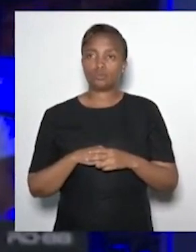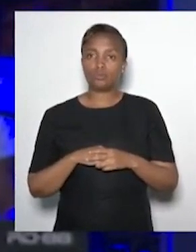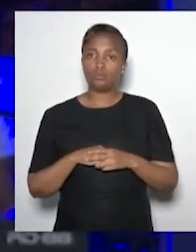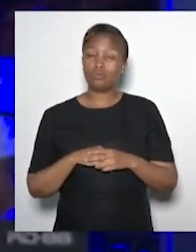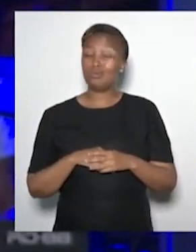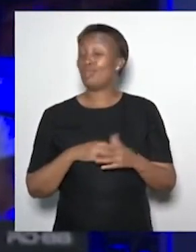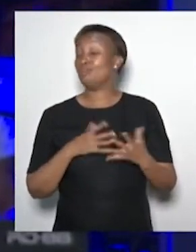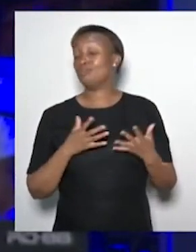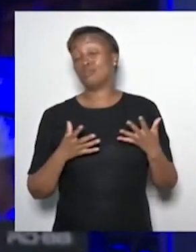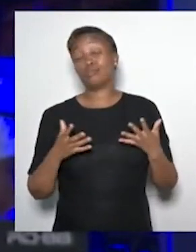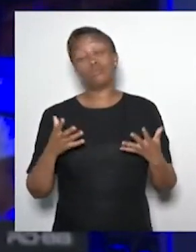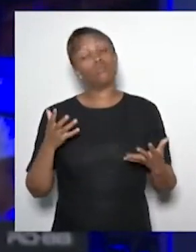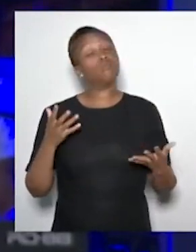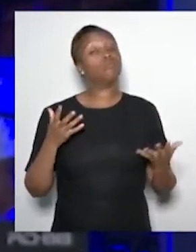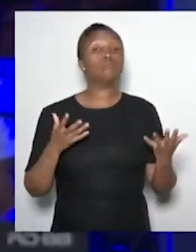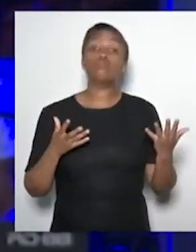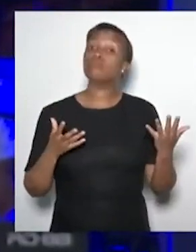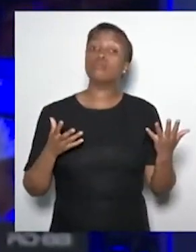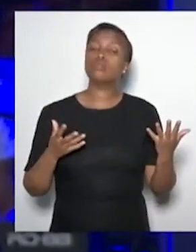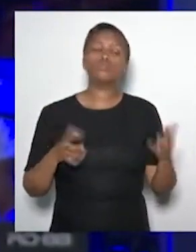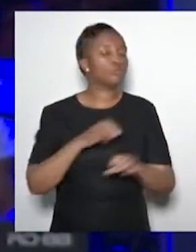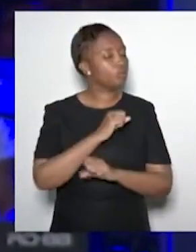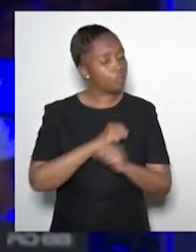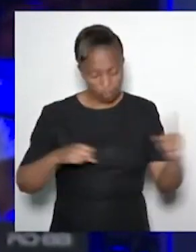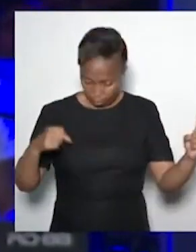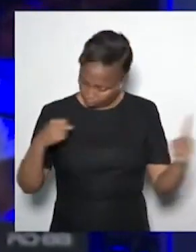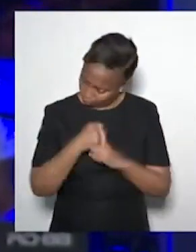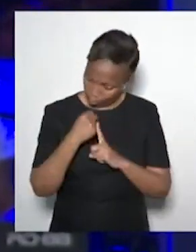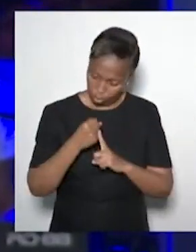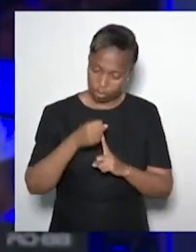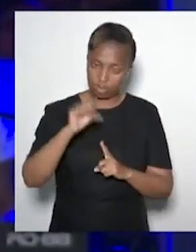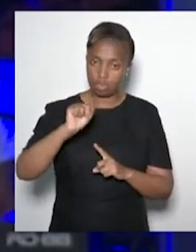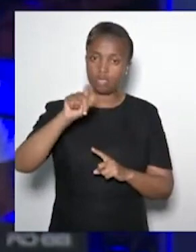So he shouldn't have fought Spinks.